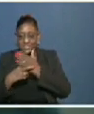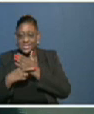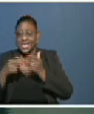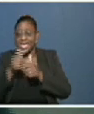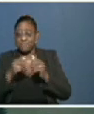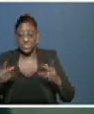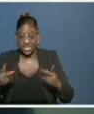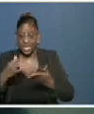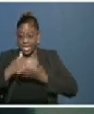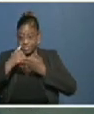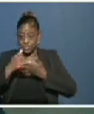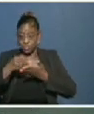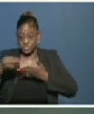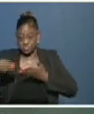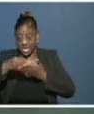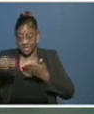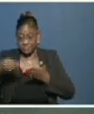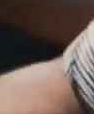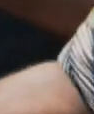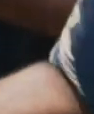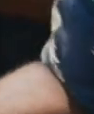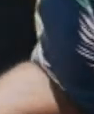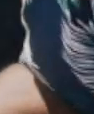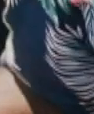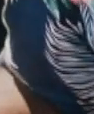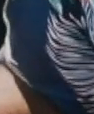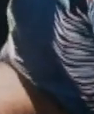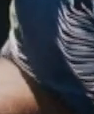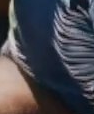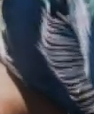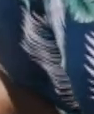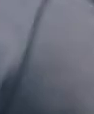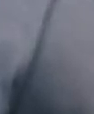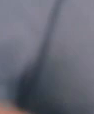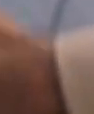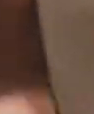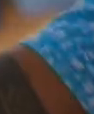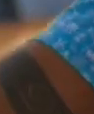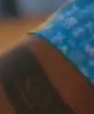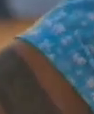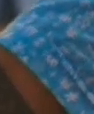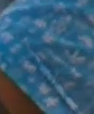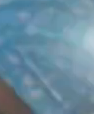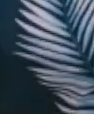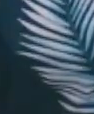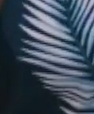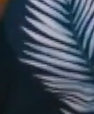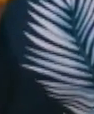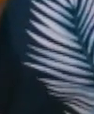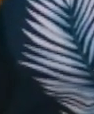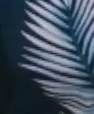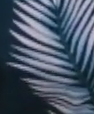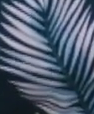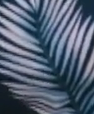Every time you spend money here, it's going to help us. Well, check old girl, boy. You say she's getting married? Oh, man, not